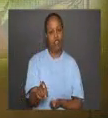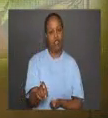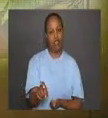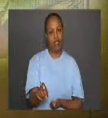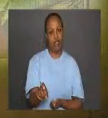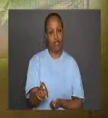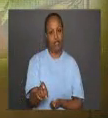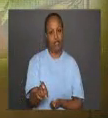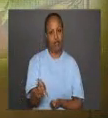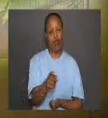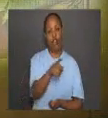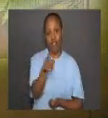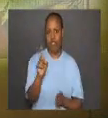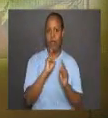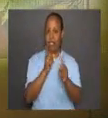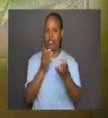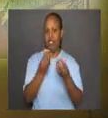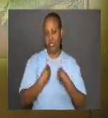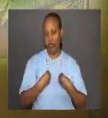that I would like you to answer.